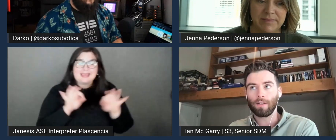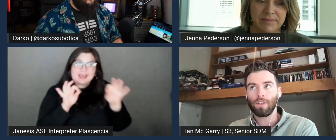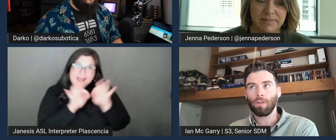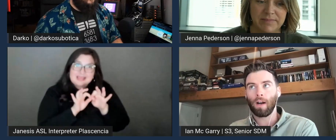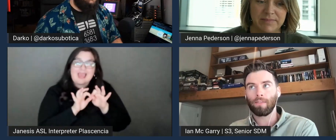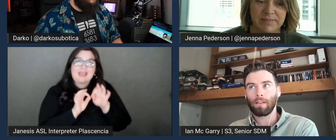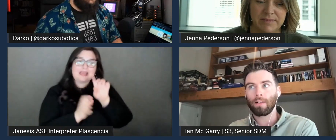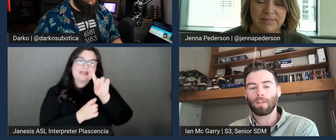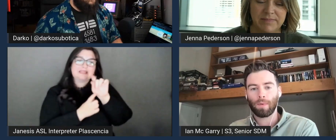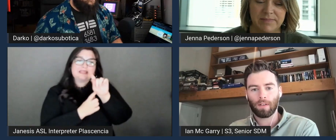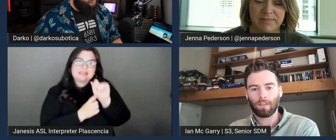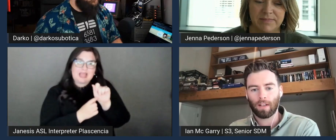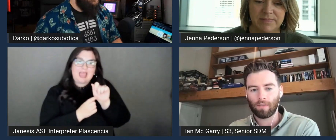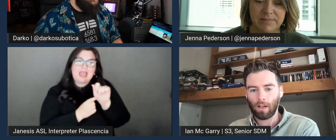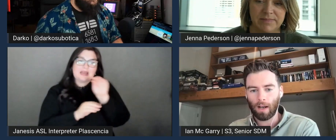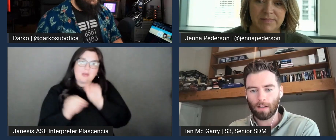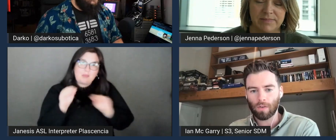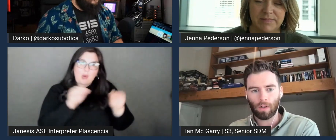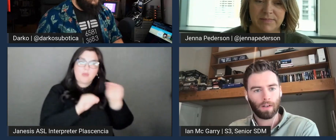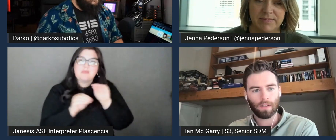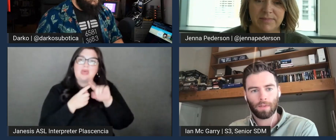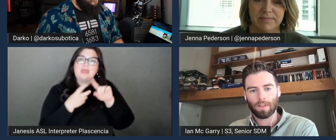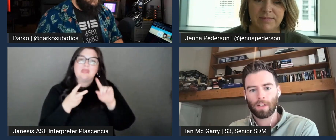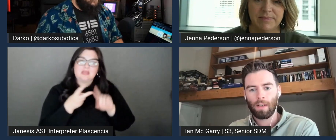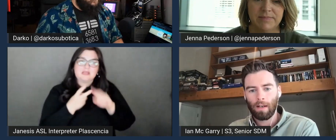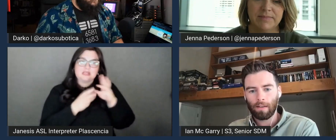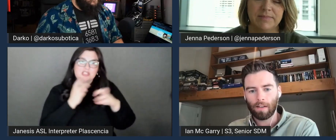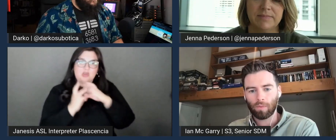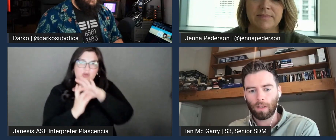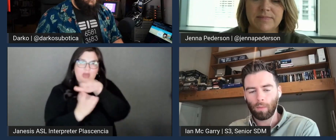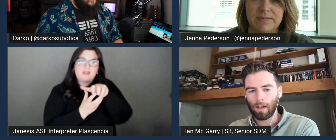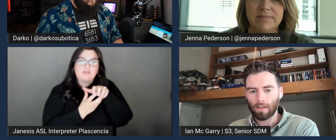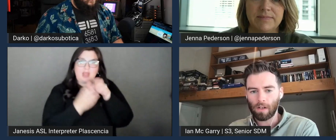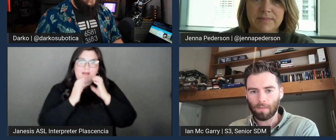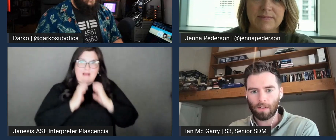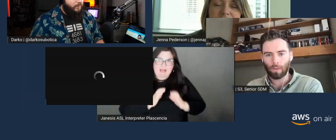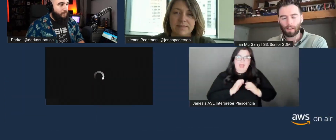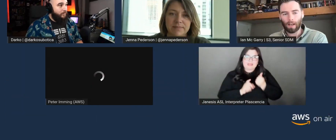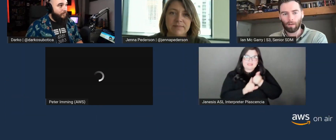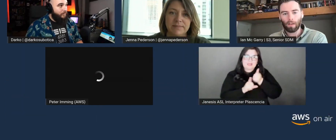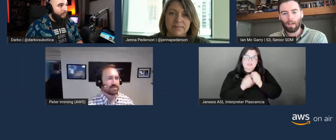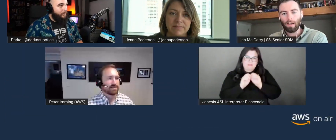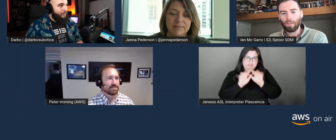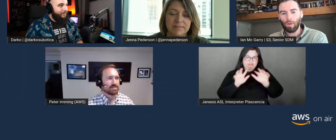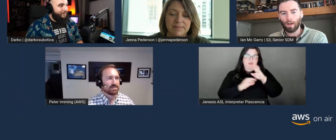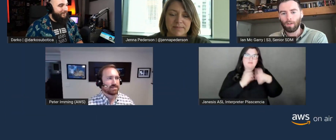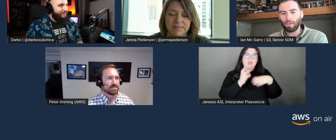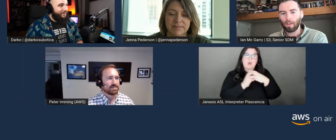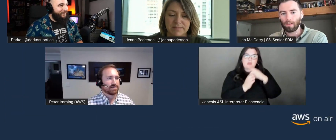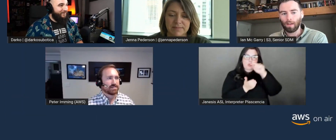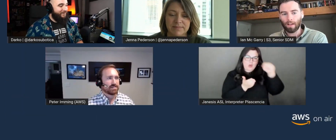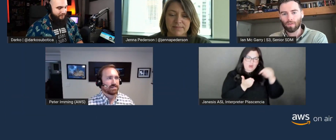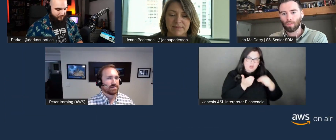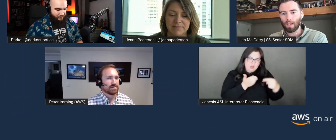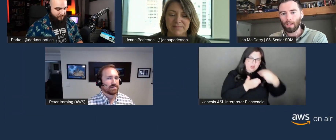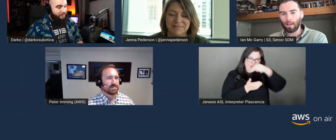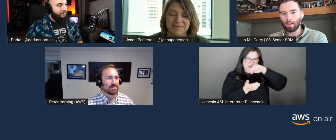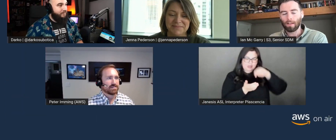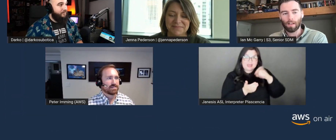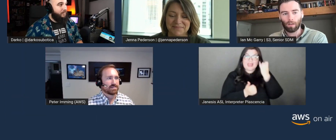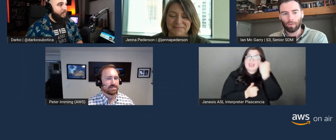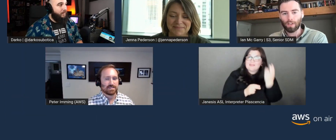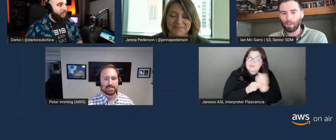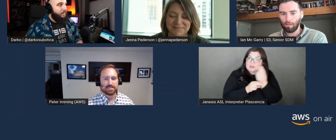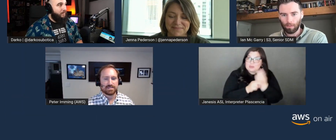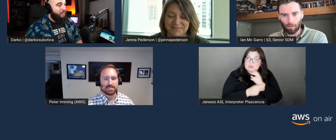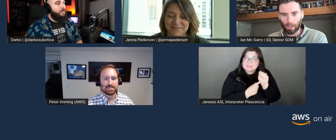a geographically dispersed set of clients or customers. That's really where this comes into account. If you are using S3 in a